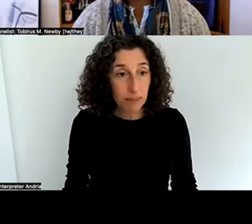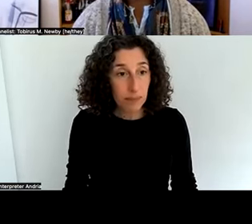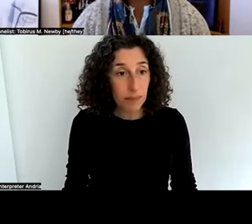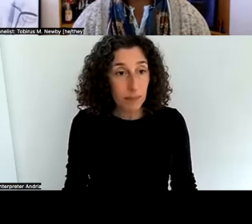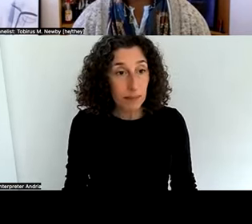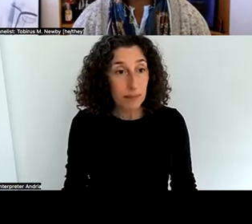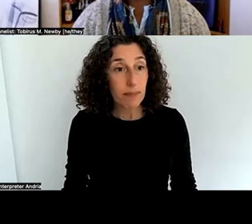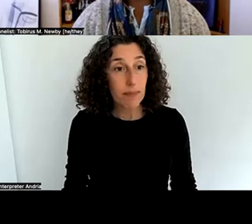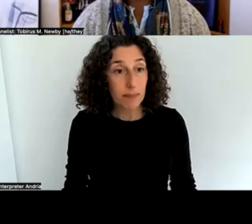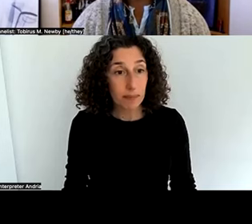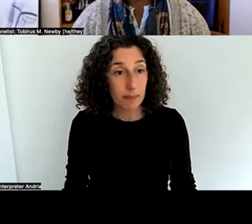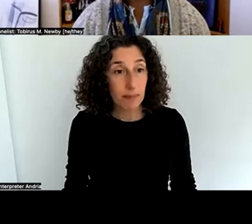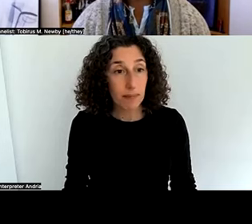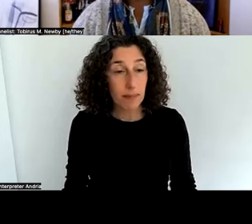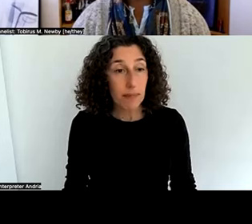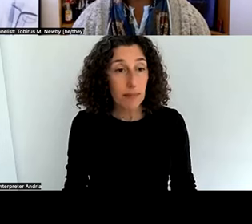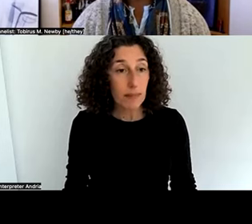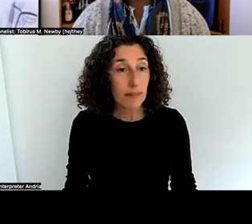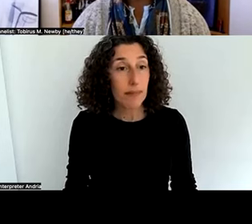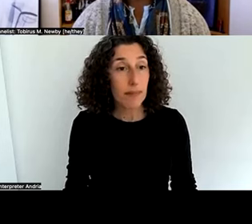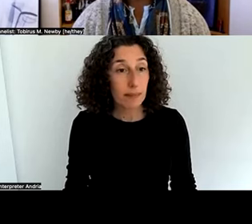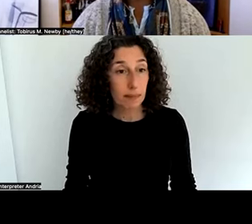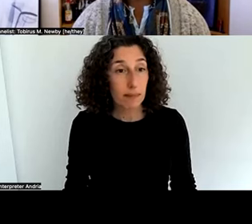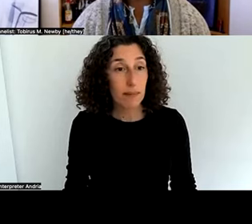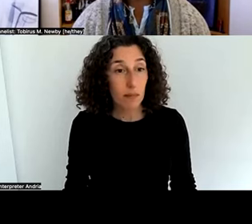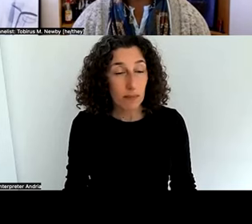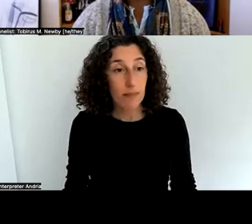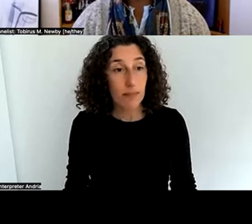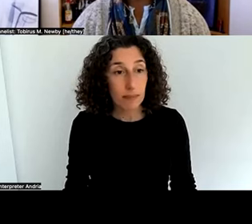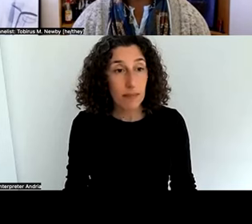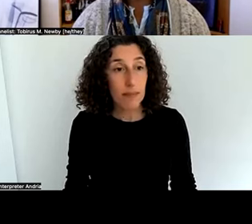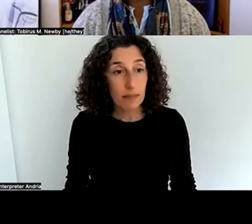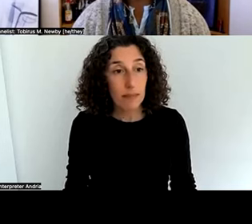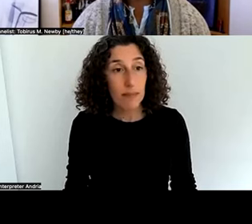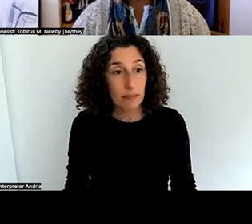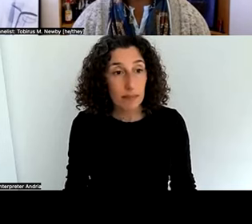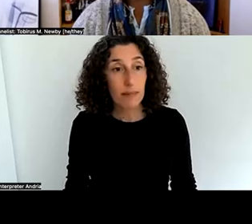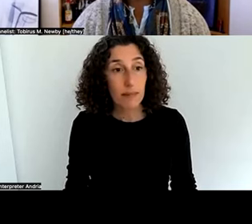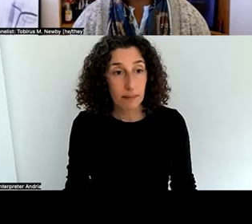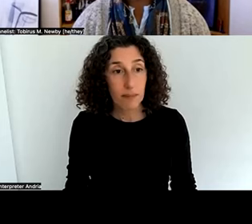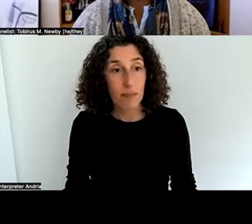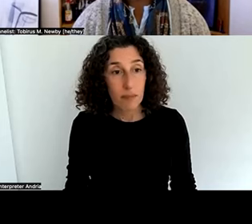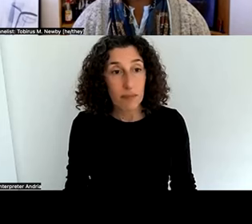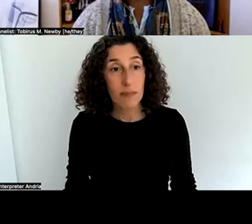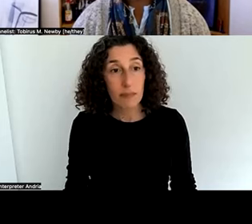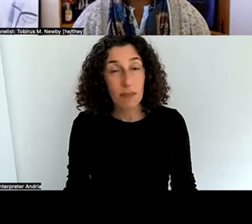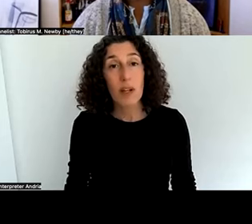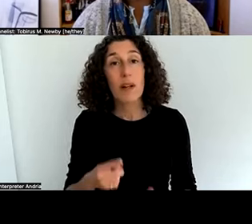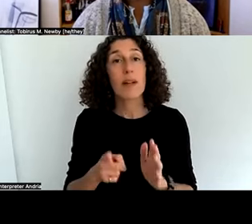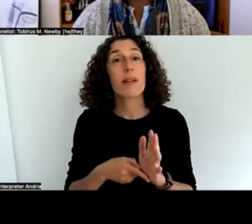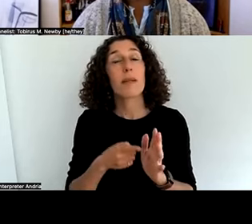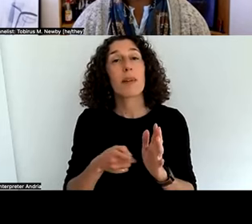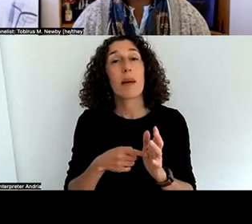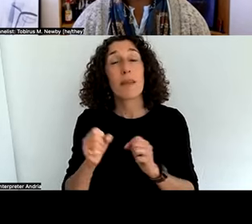in sometimes the infrastructure that's been created by the university doesn't allow for